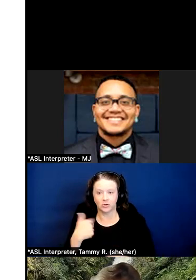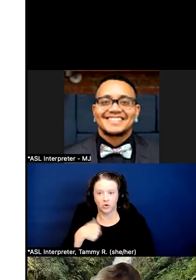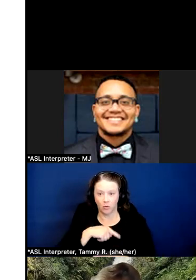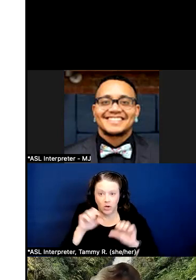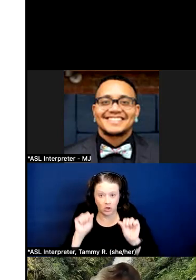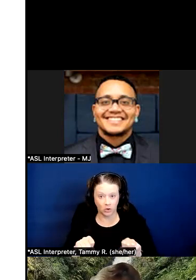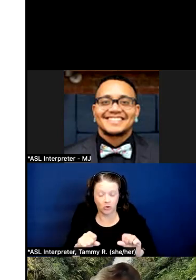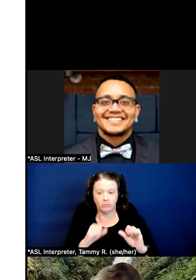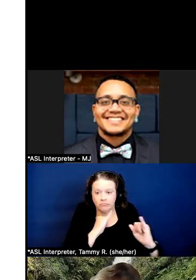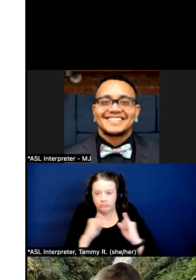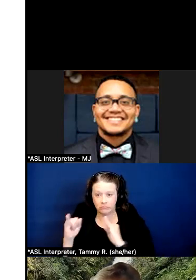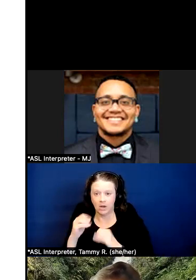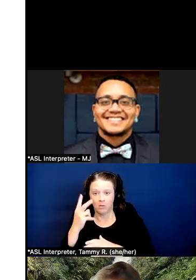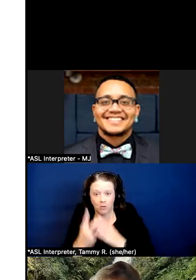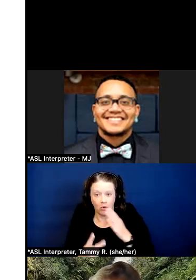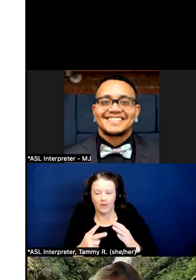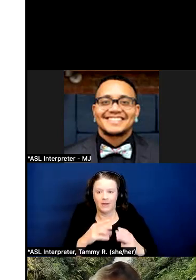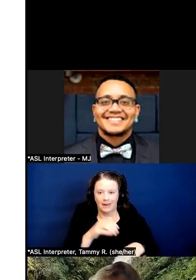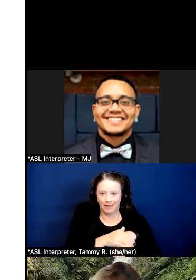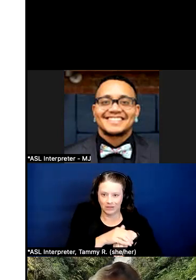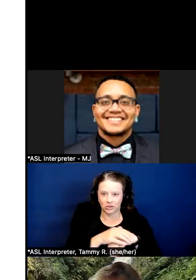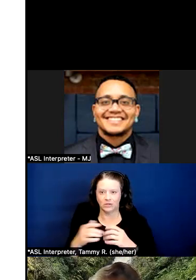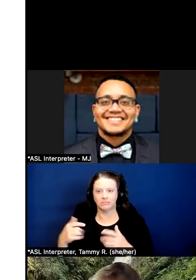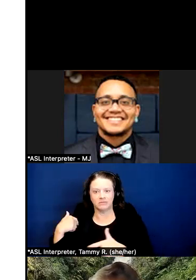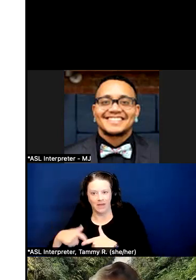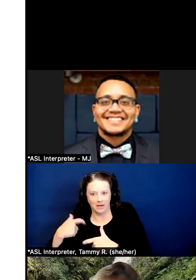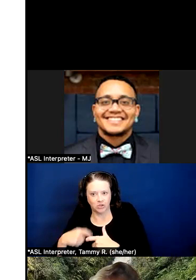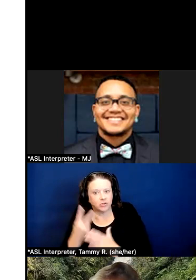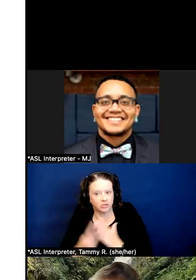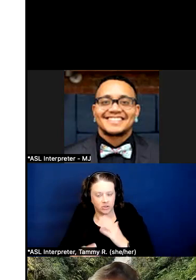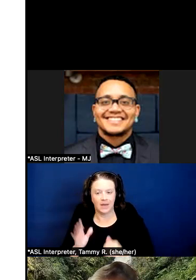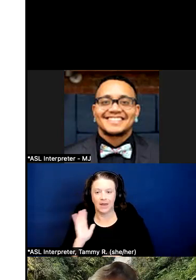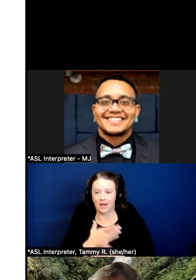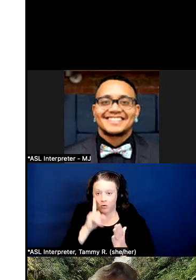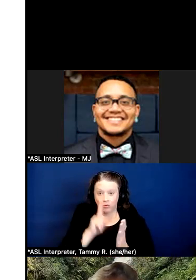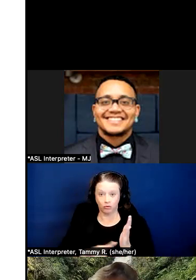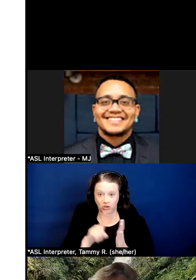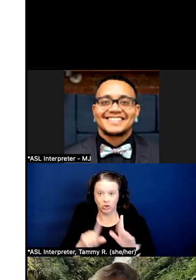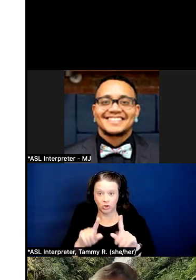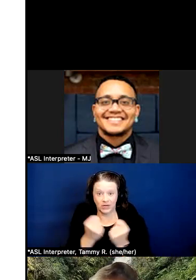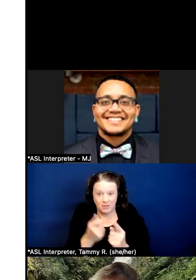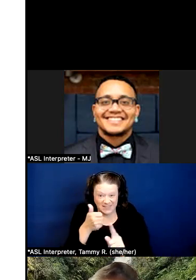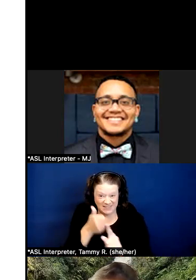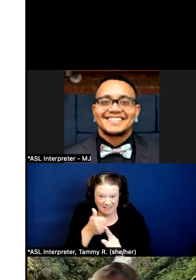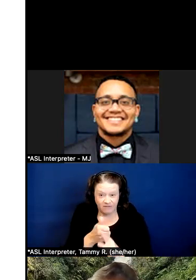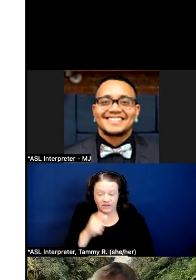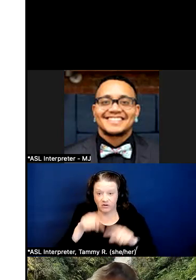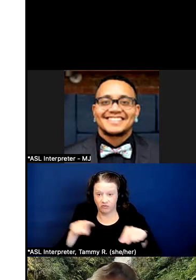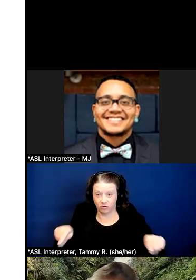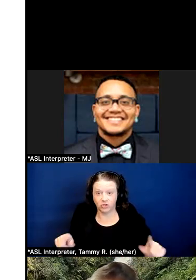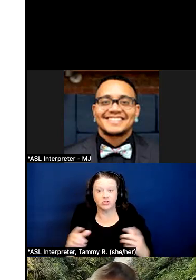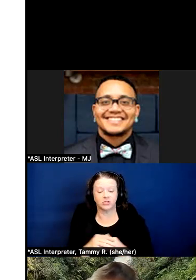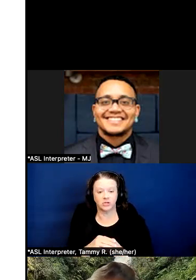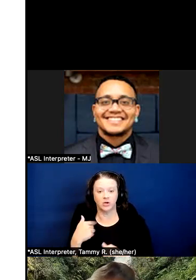and Spanish. And our research team was intentionally diverse in order to enhance